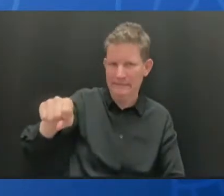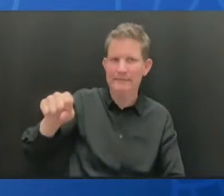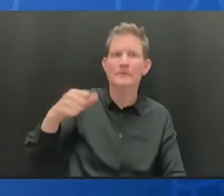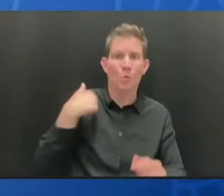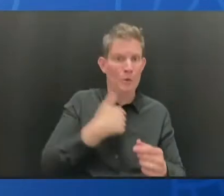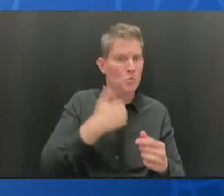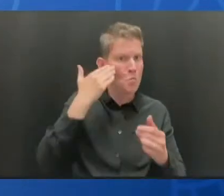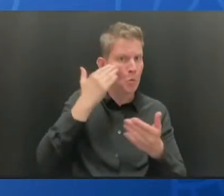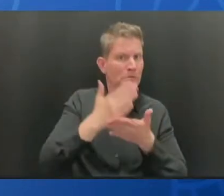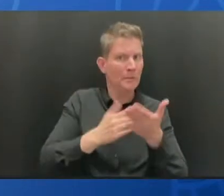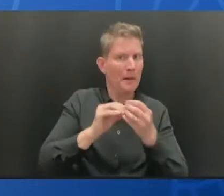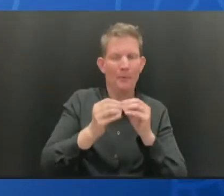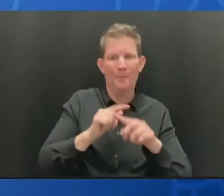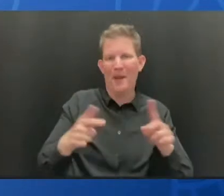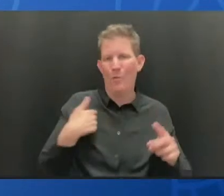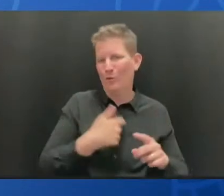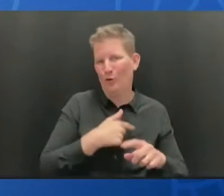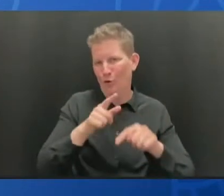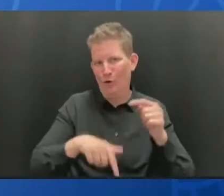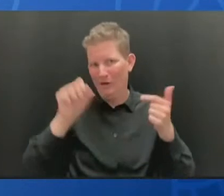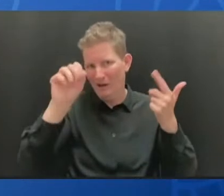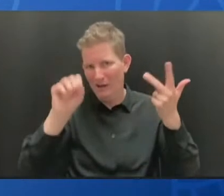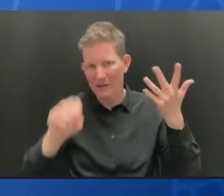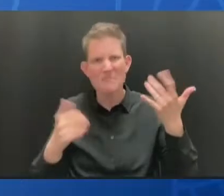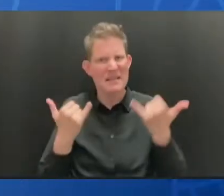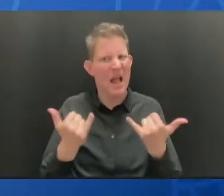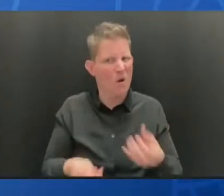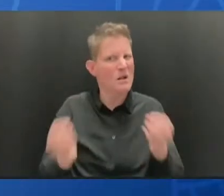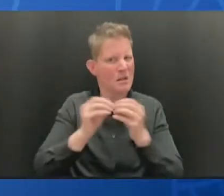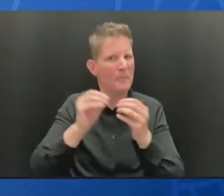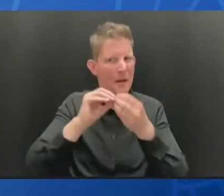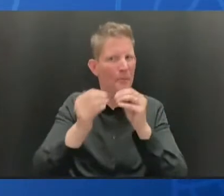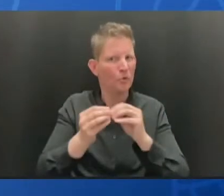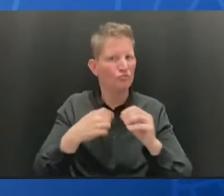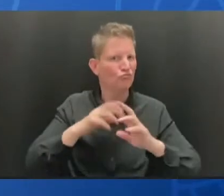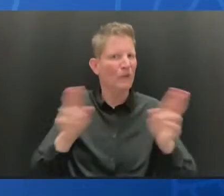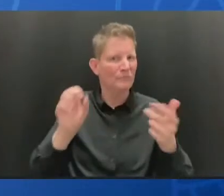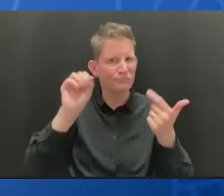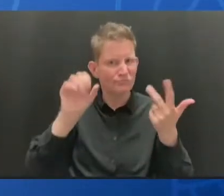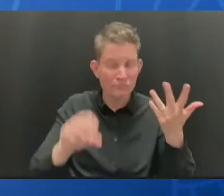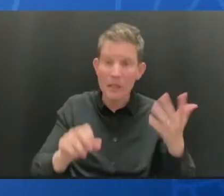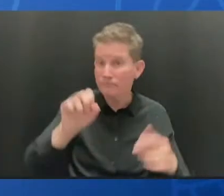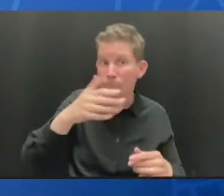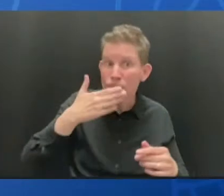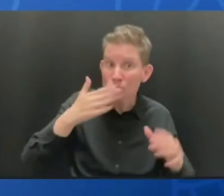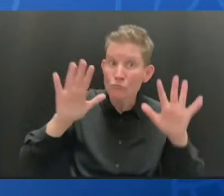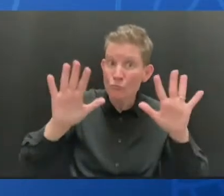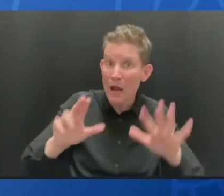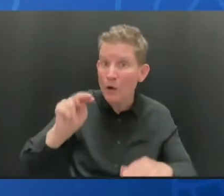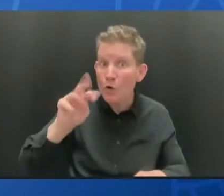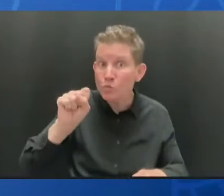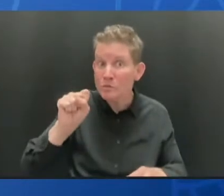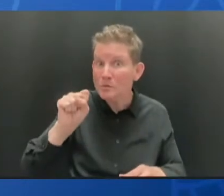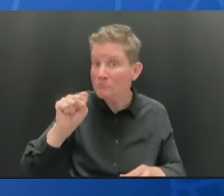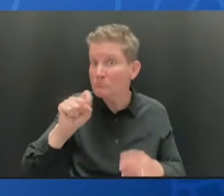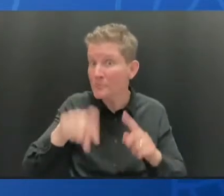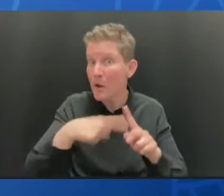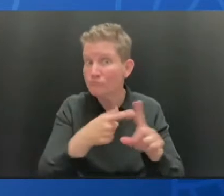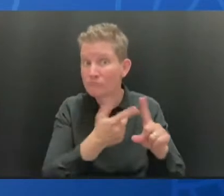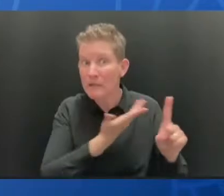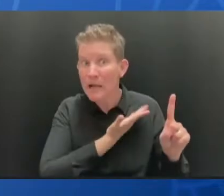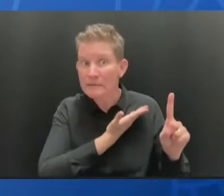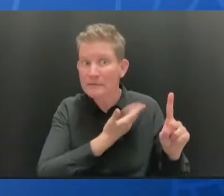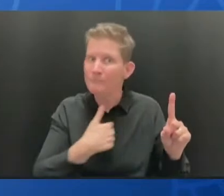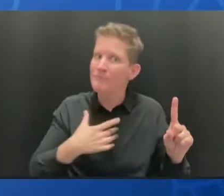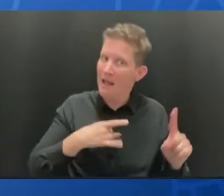have some additional numbers for you as well. We have great news to report out of Gaza. I like being able to be asked about it, and we can talk about the numbers